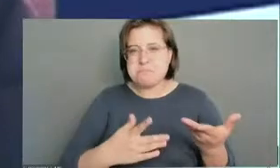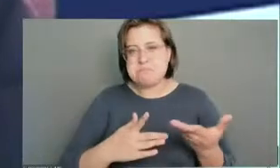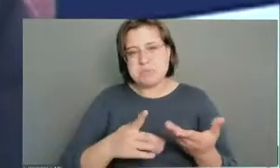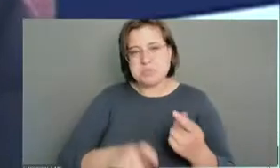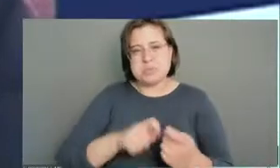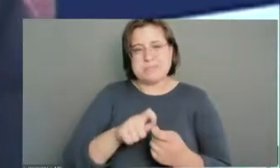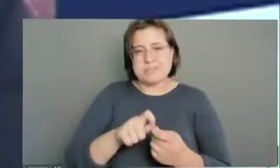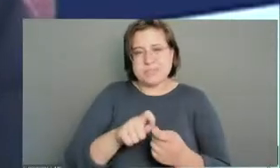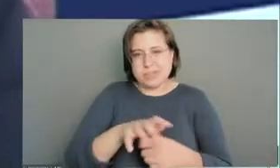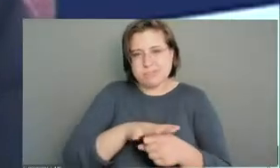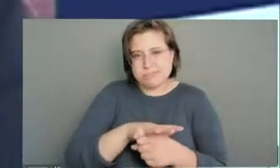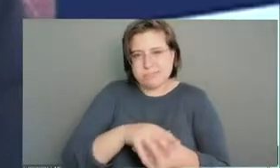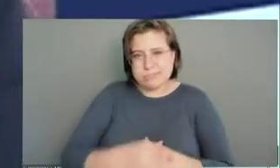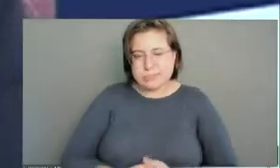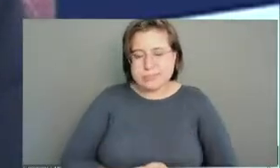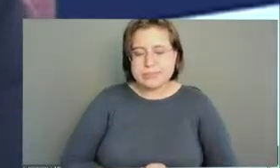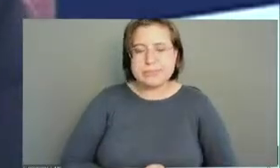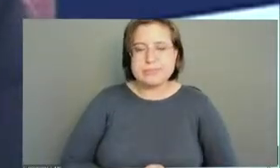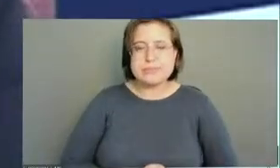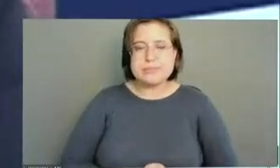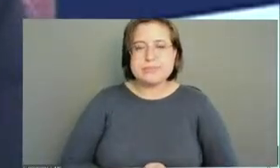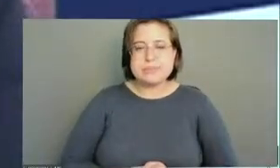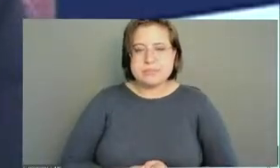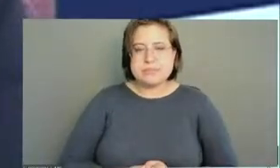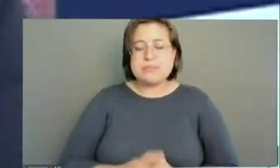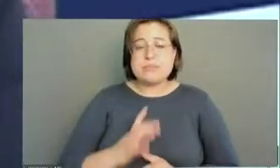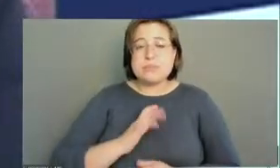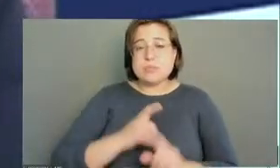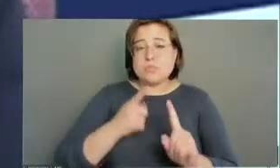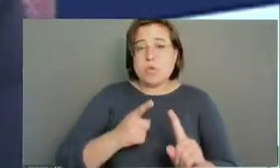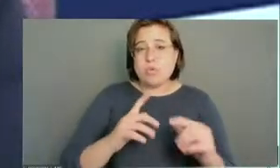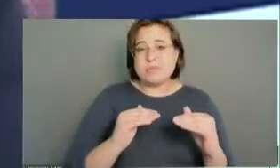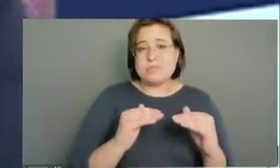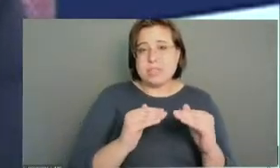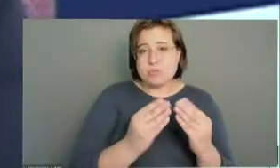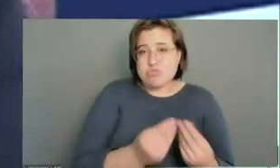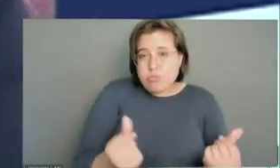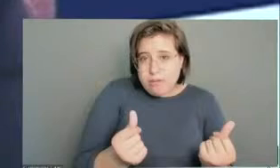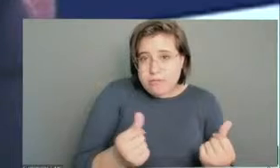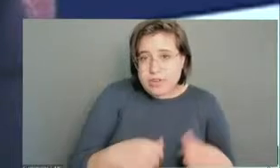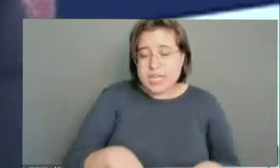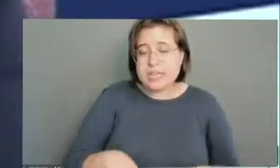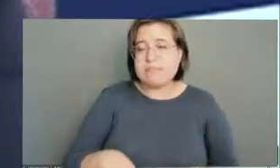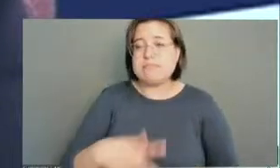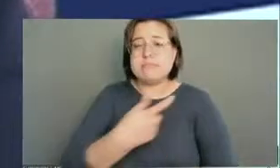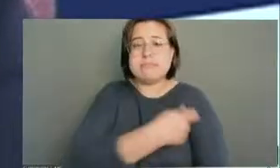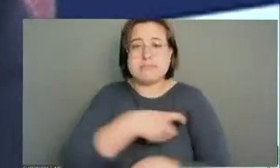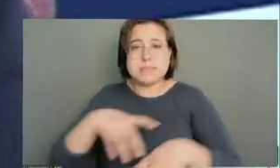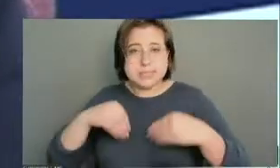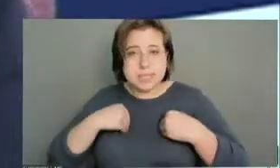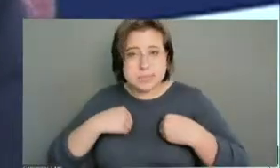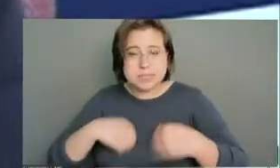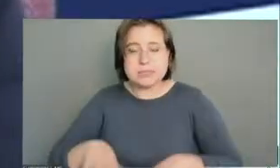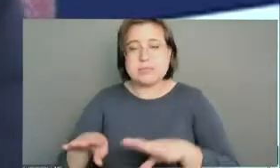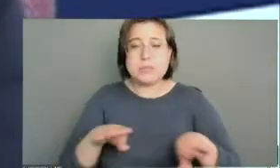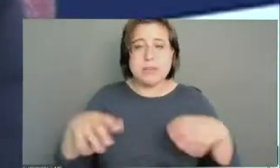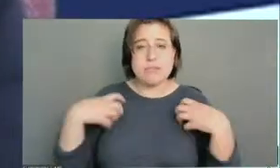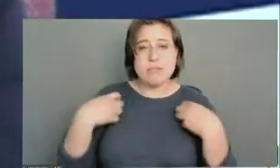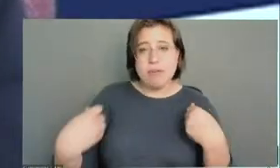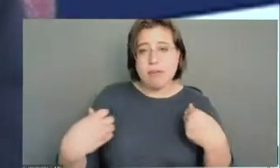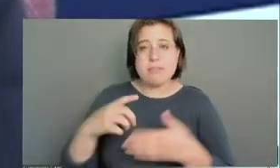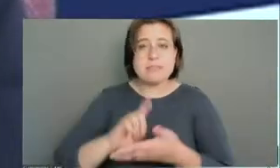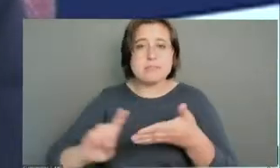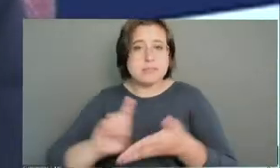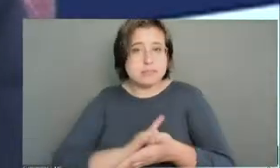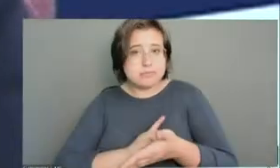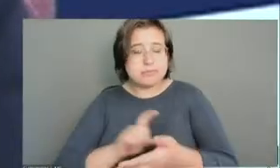data necessary to drive an equitable response recovery, equitable vaccine access and acceptance, behavioral health, discrimination, and